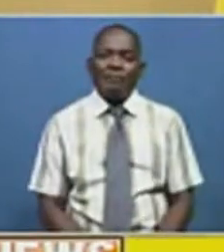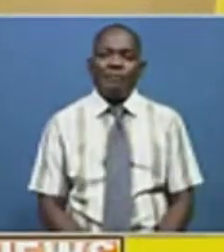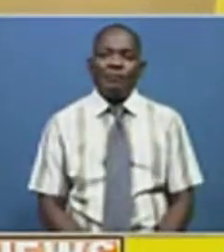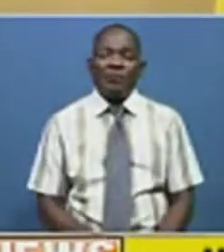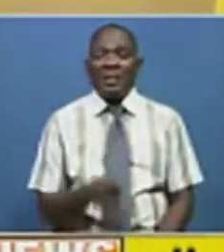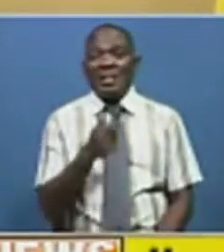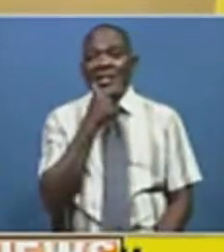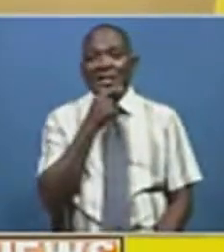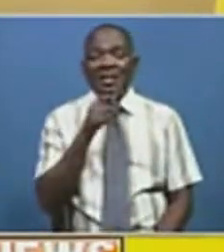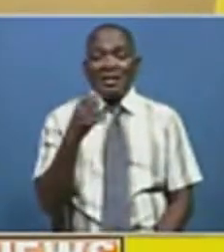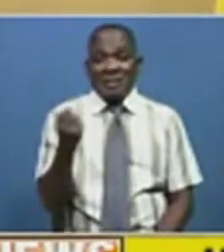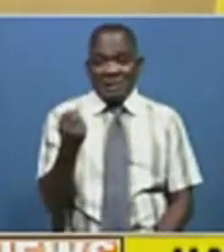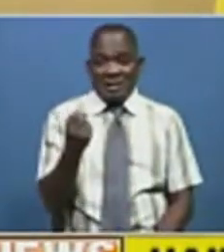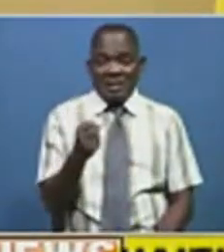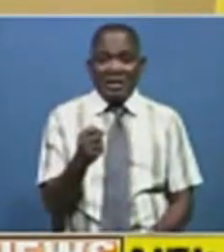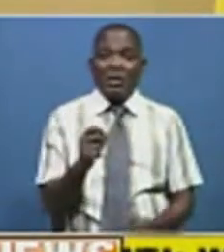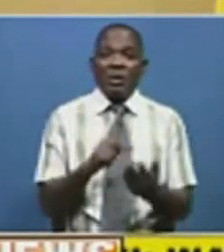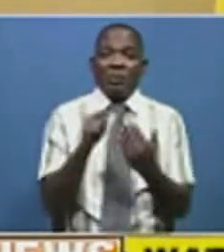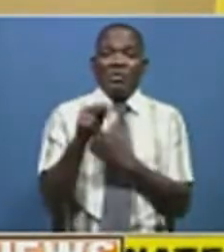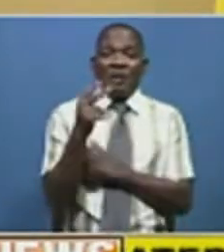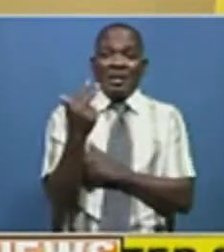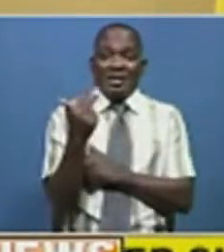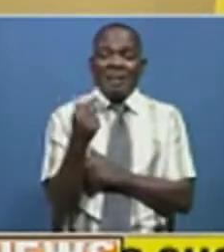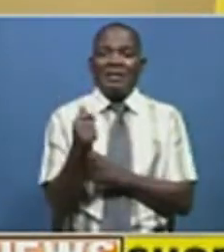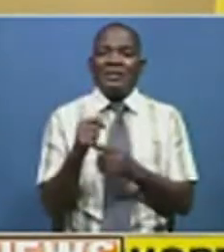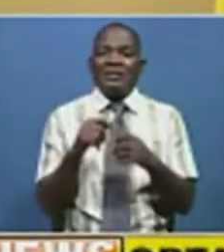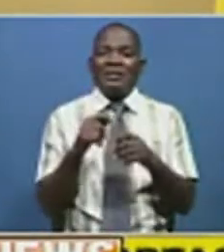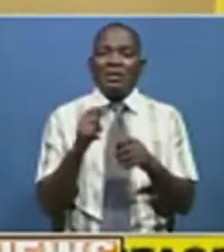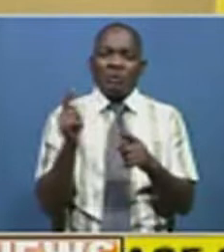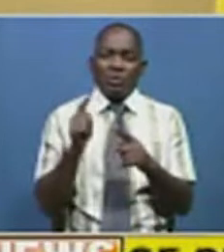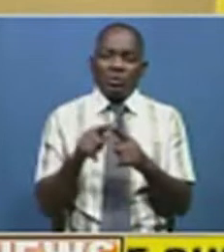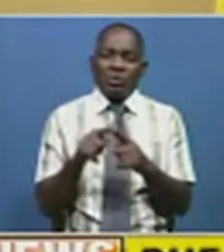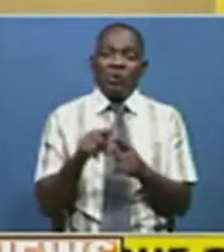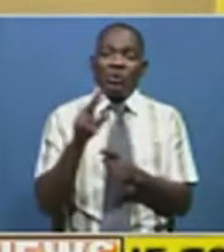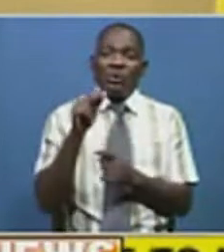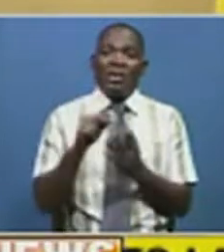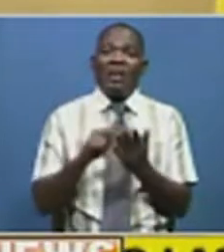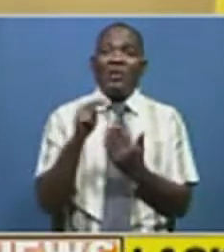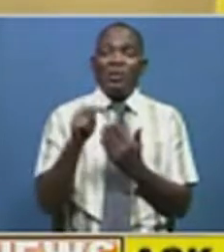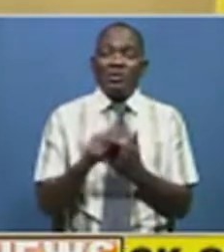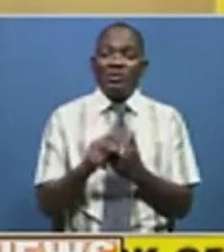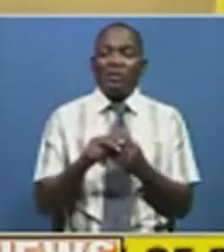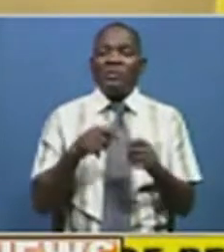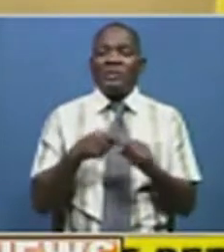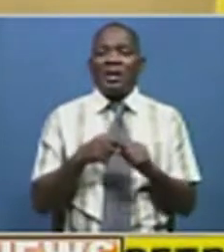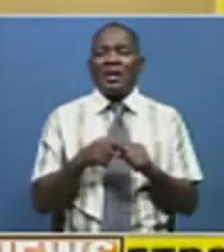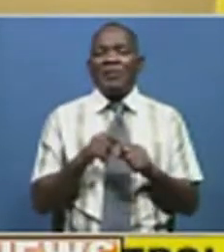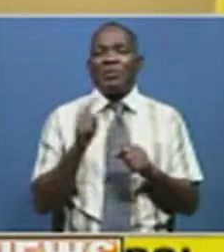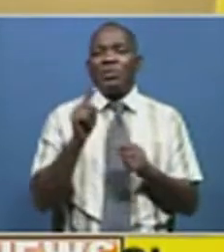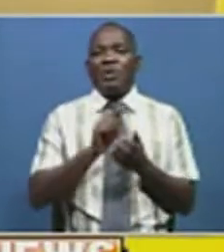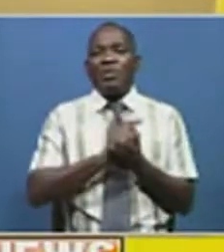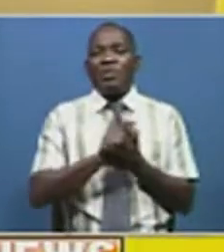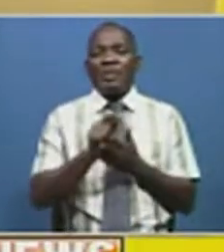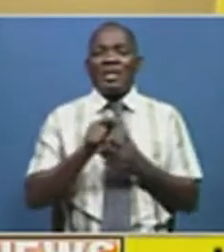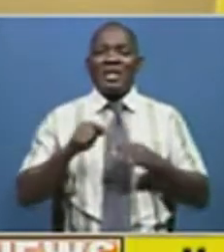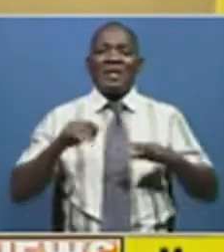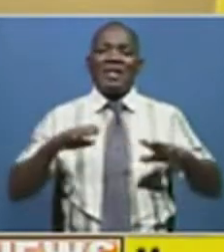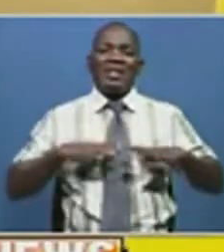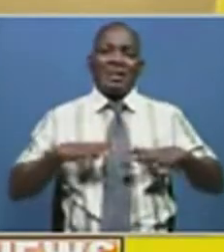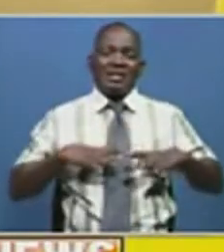President Akufo-Addo will from Saturday 13th November to Saturday 20th November take a much deserved long